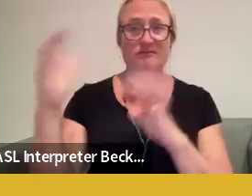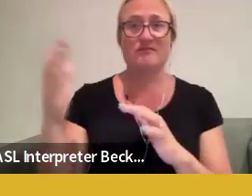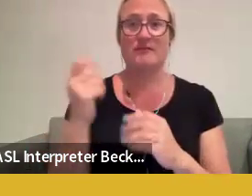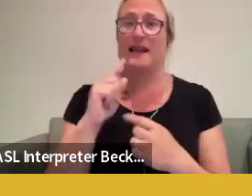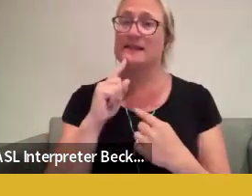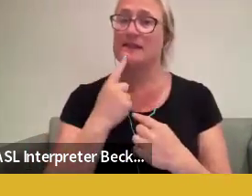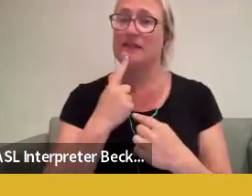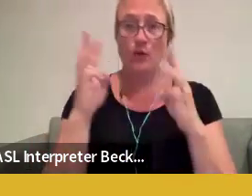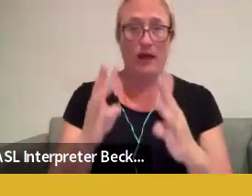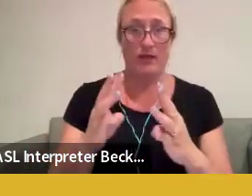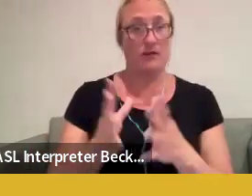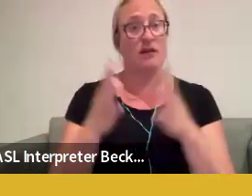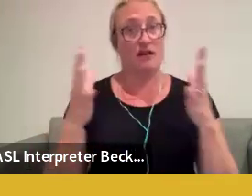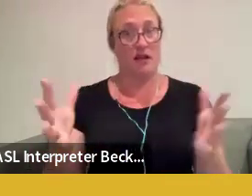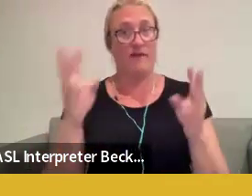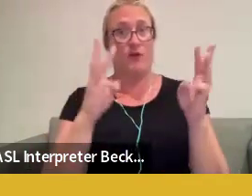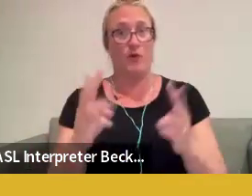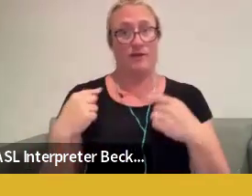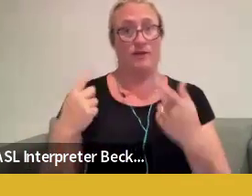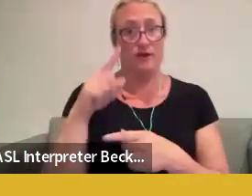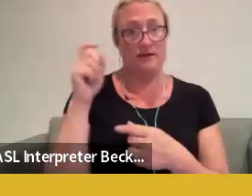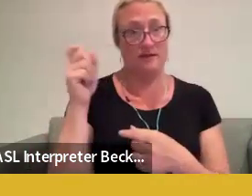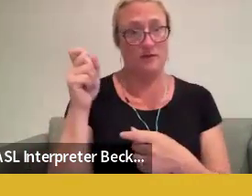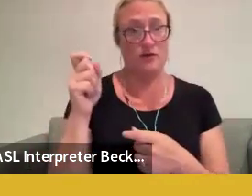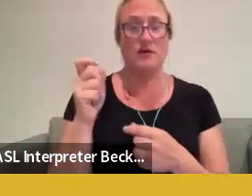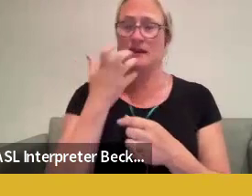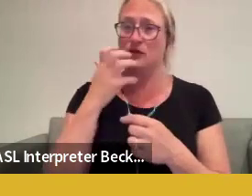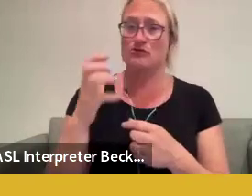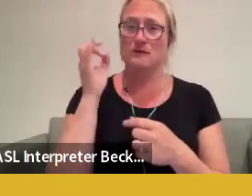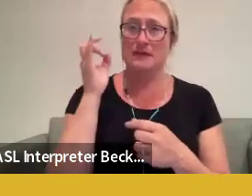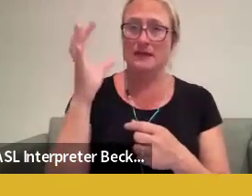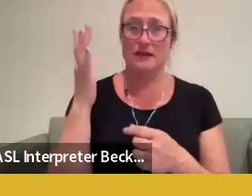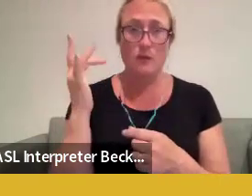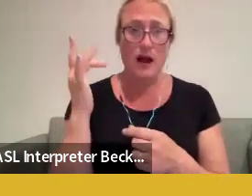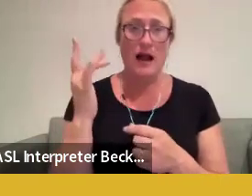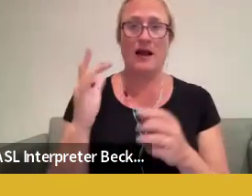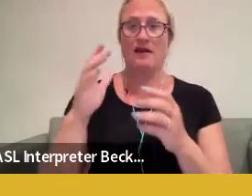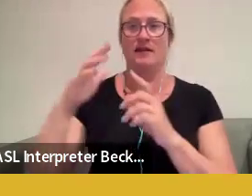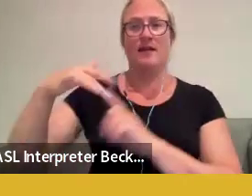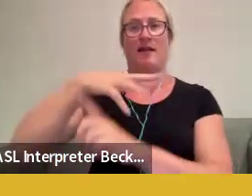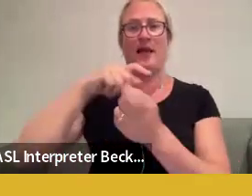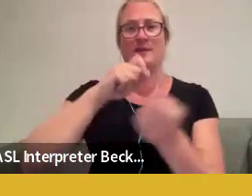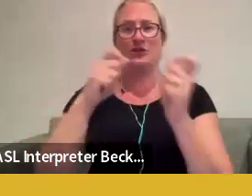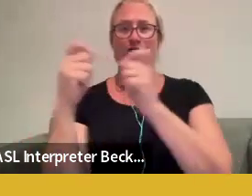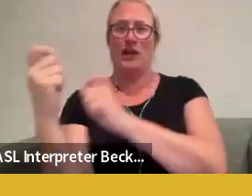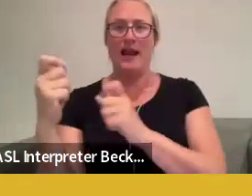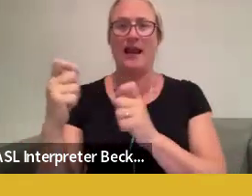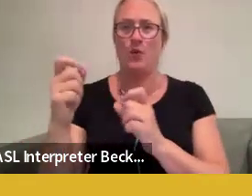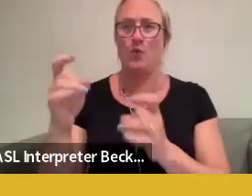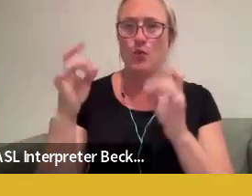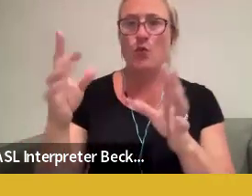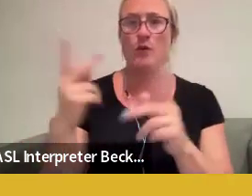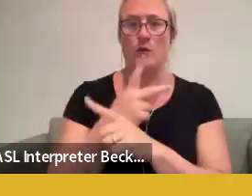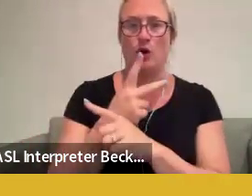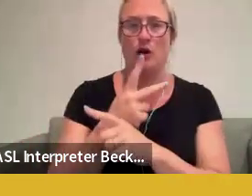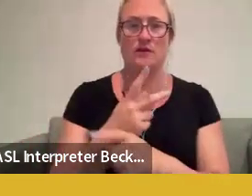this summer, and extreme heat is occurring more often due to climate change. Extreme heat is dangerous because your body is working